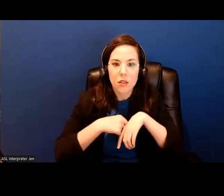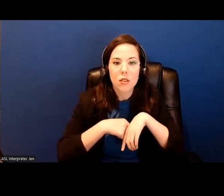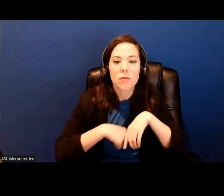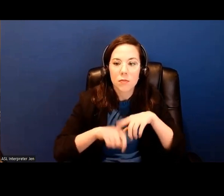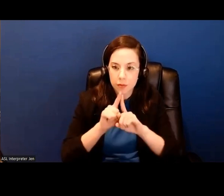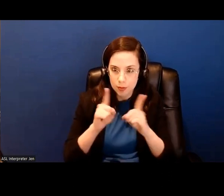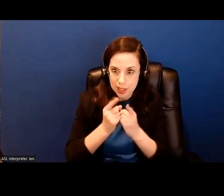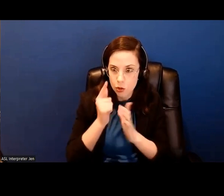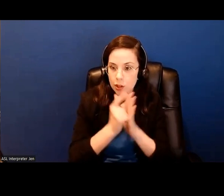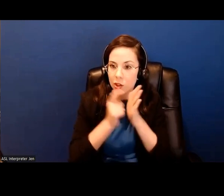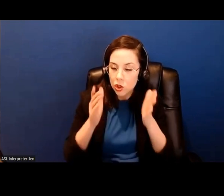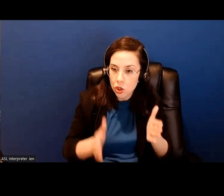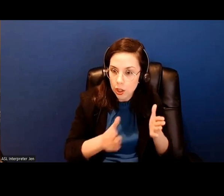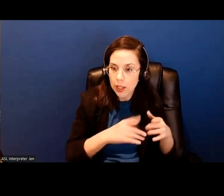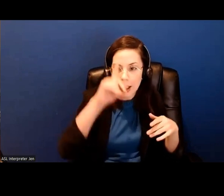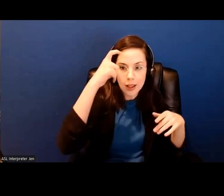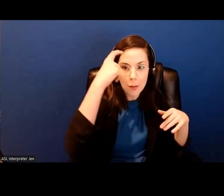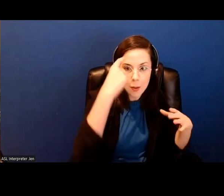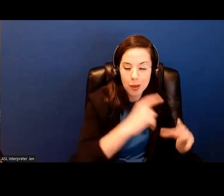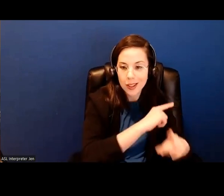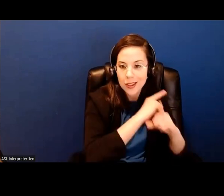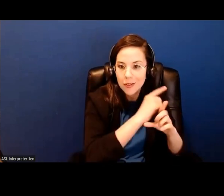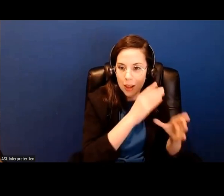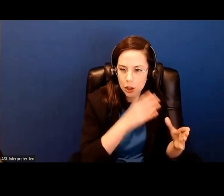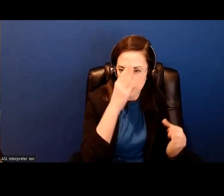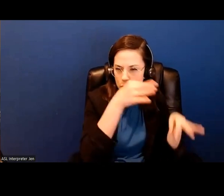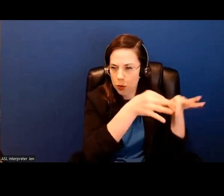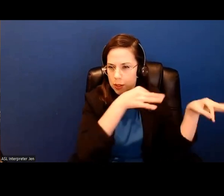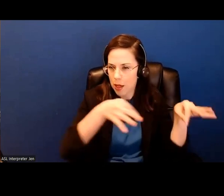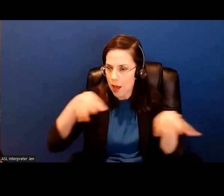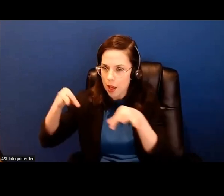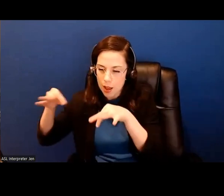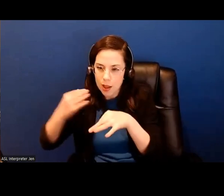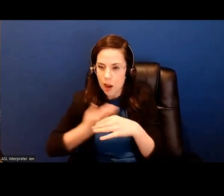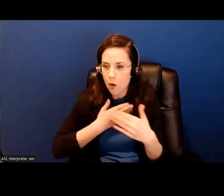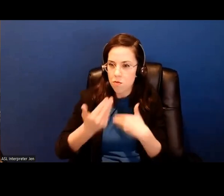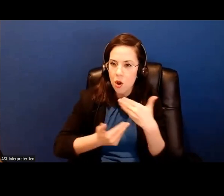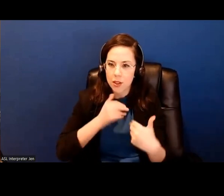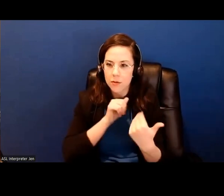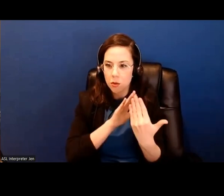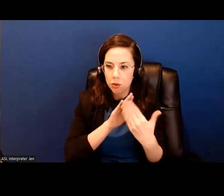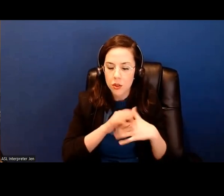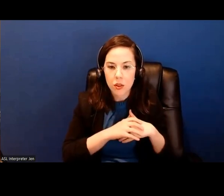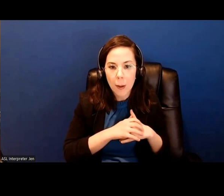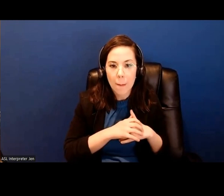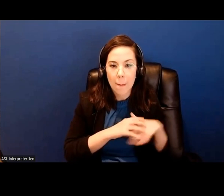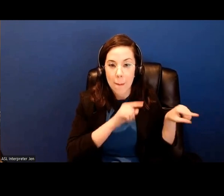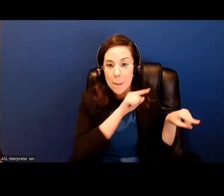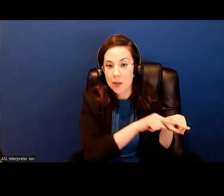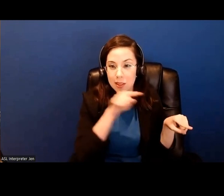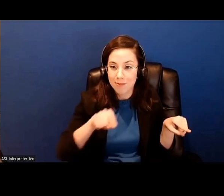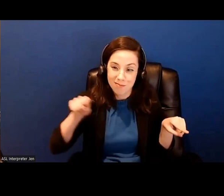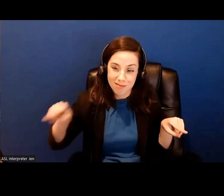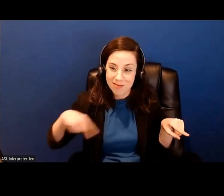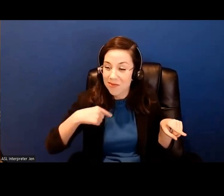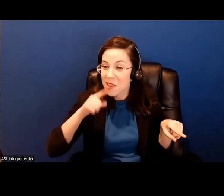office, and the public defender's office about our approach. So they are like, probably you could ask any